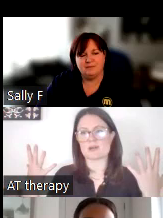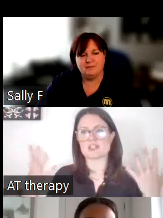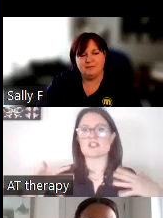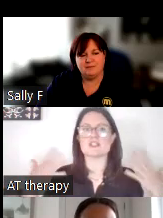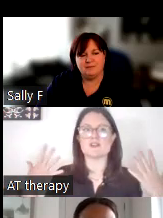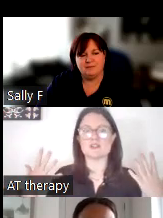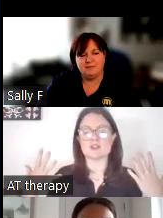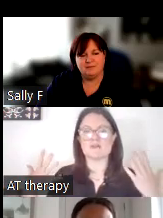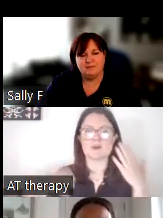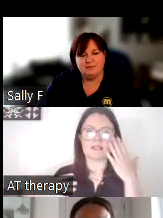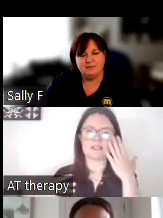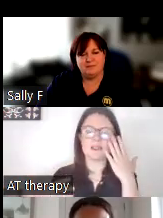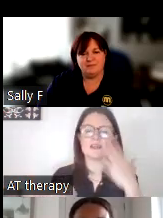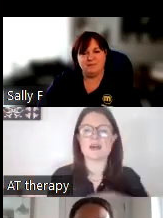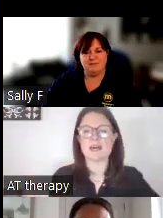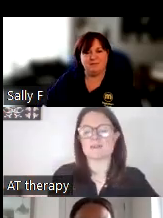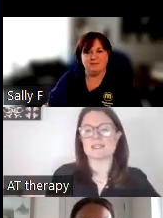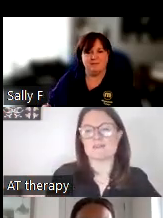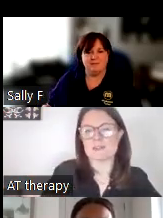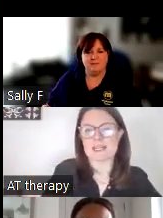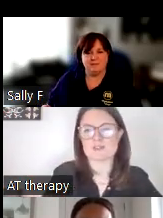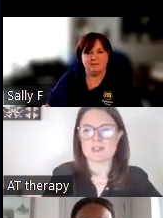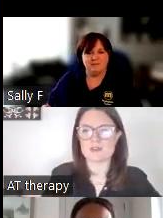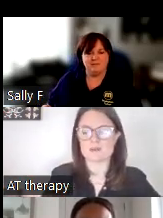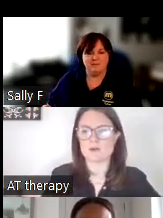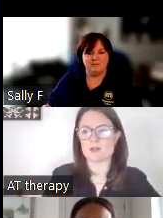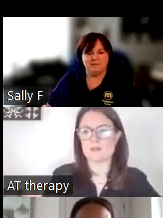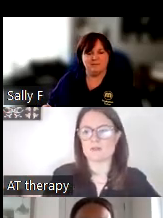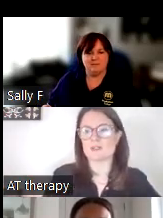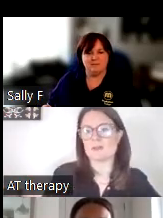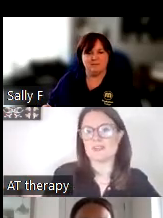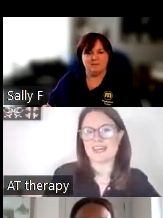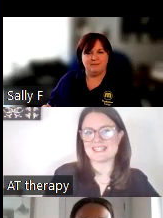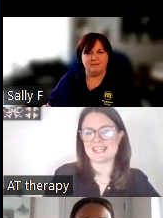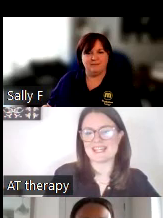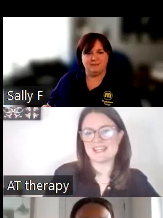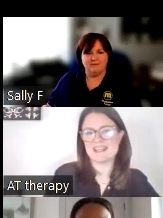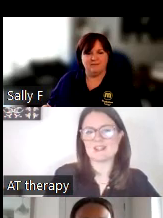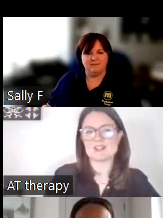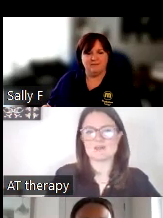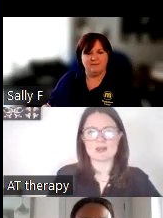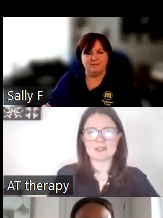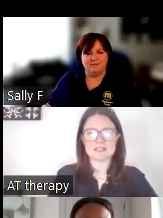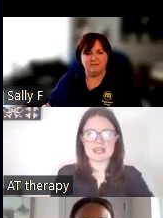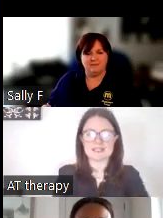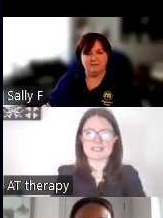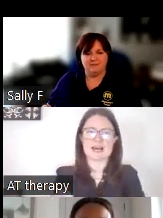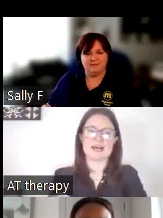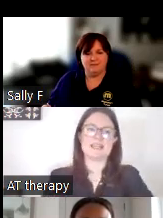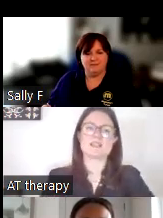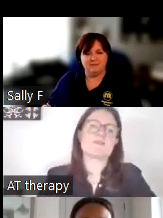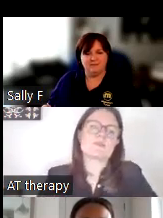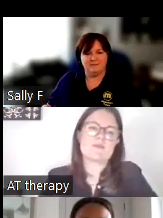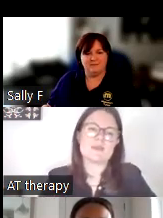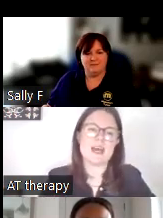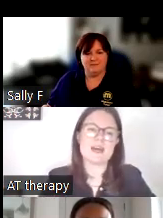facial expressions, use your tone of voice to give those extra clues about what you're communicating. So if we go on to the next